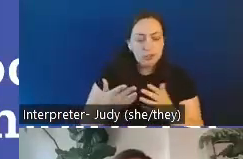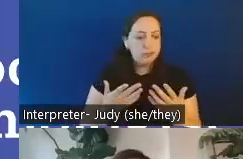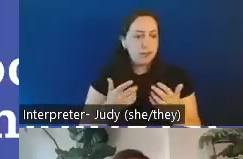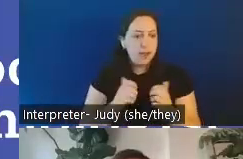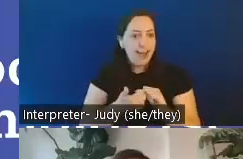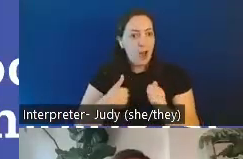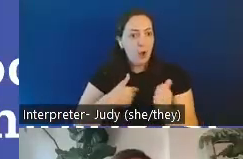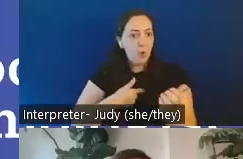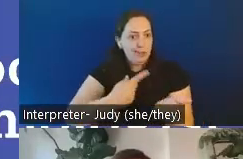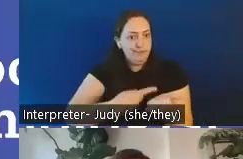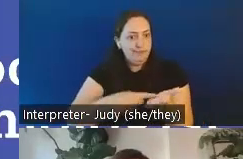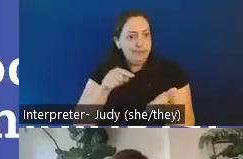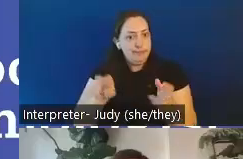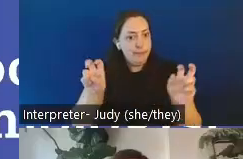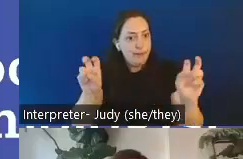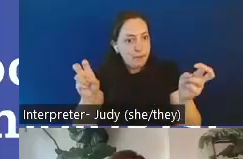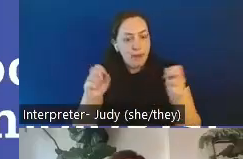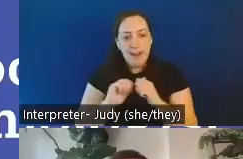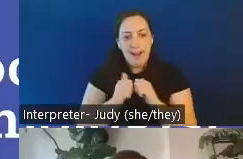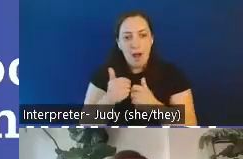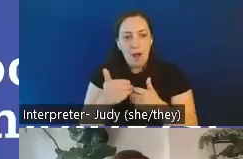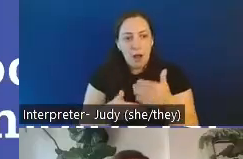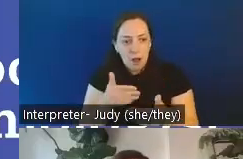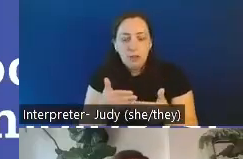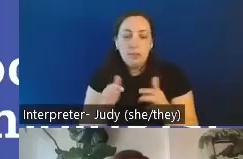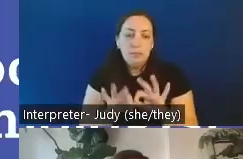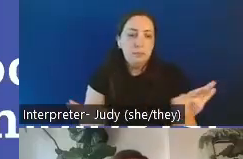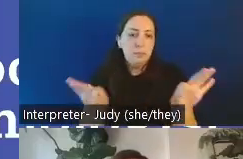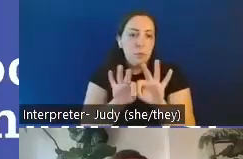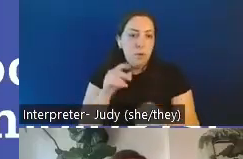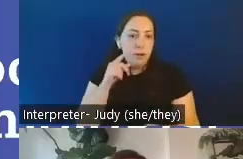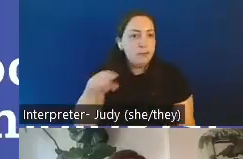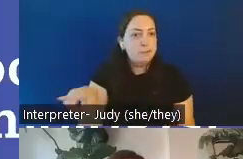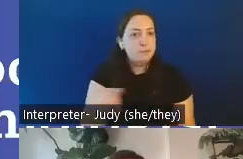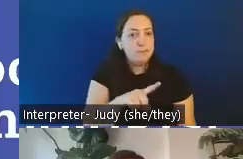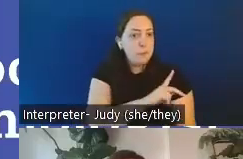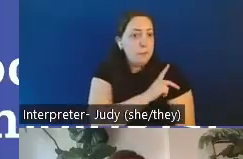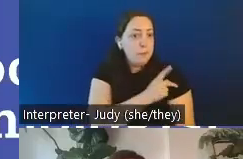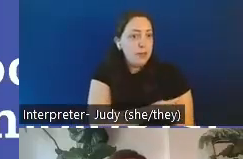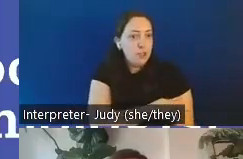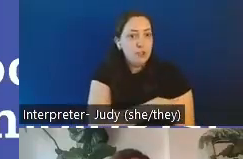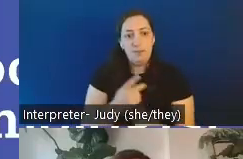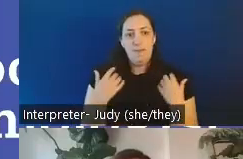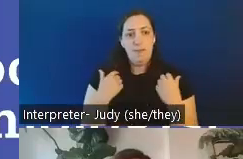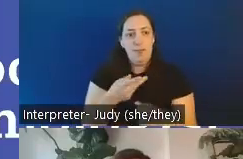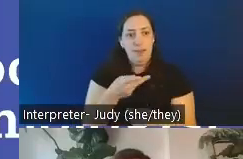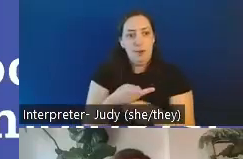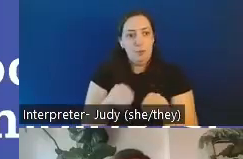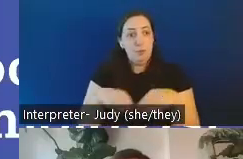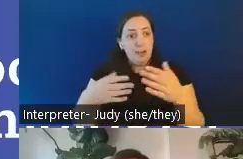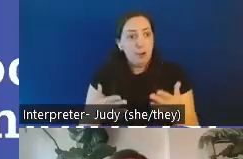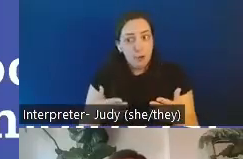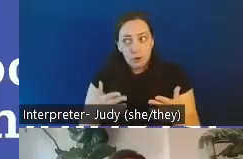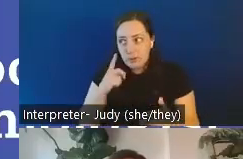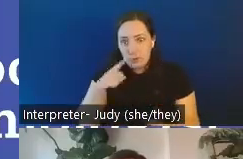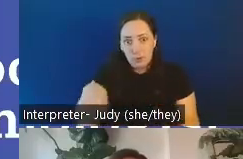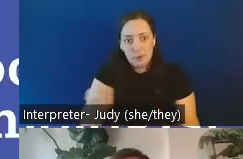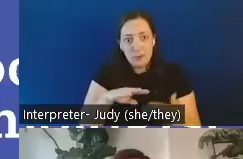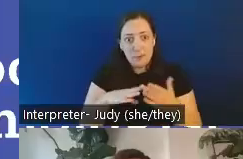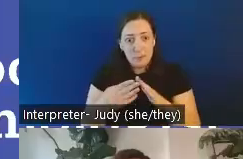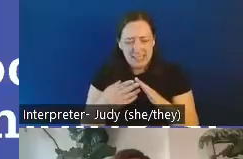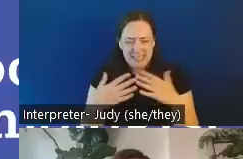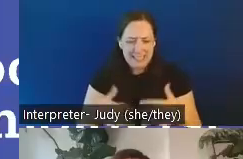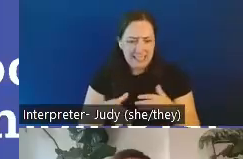talk about this and how we do it are critical for ensuring access for our patients and for our communities more so than